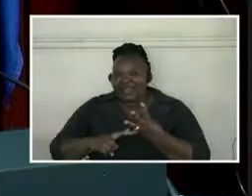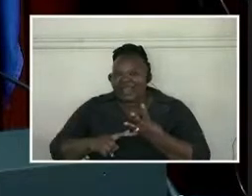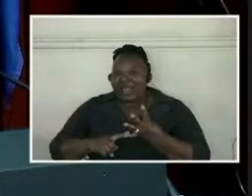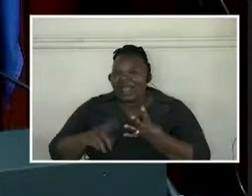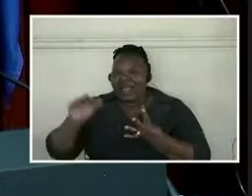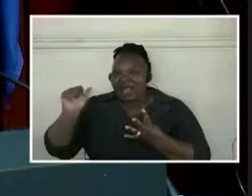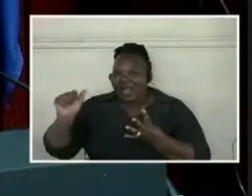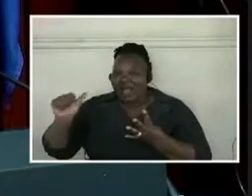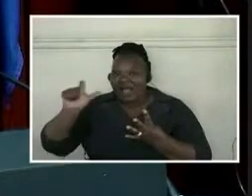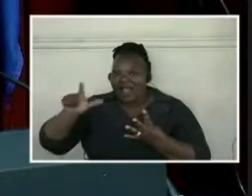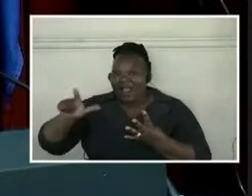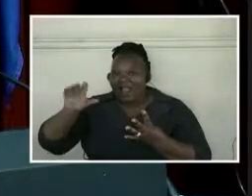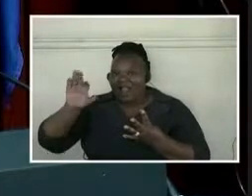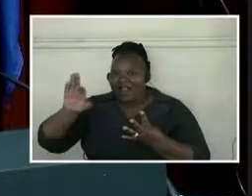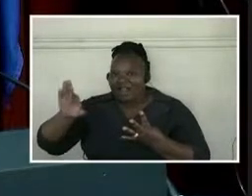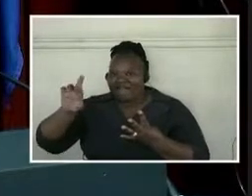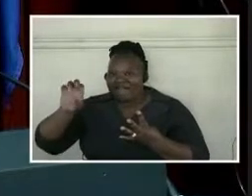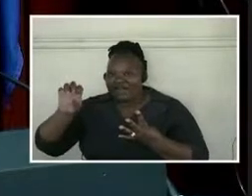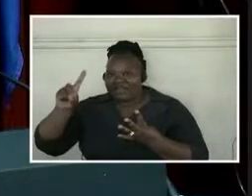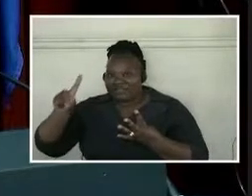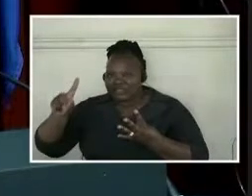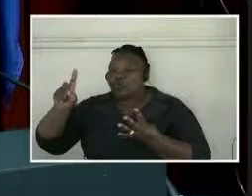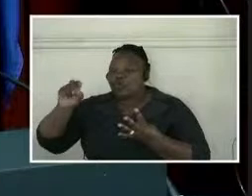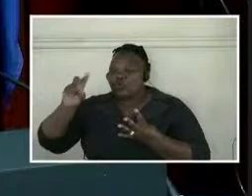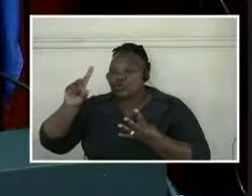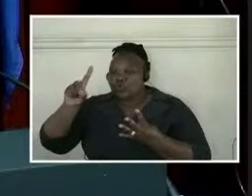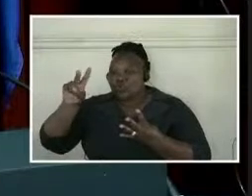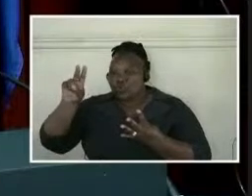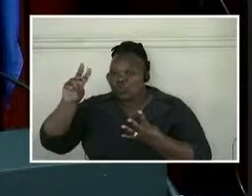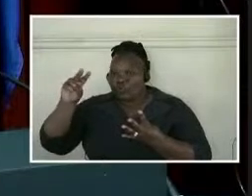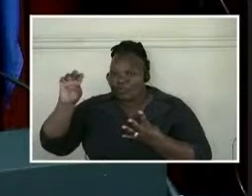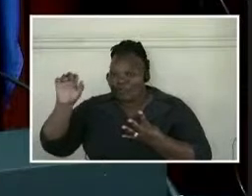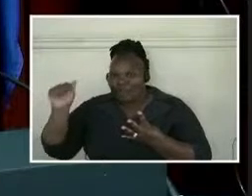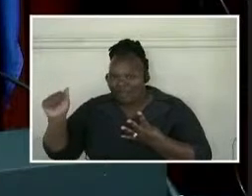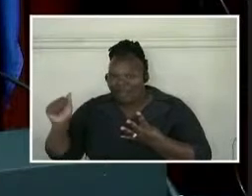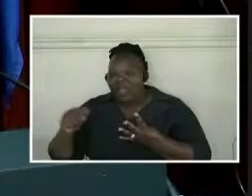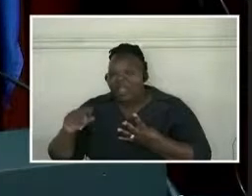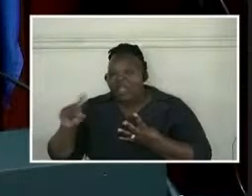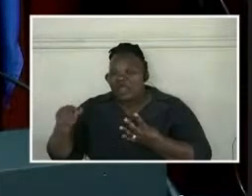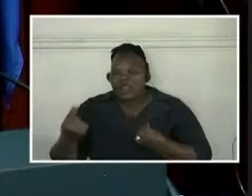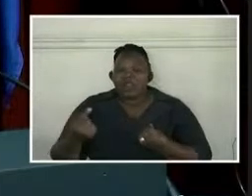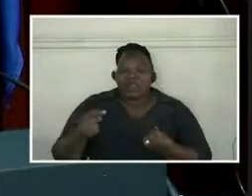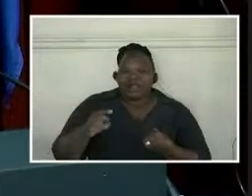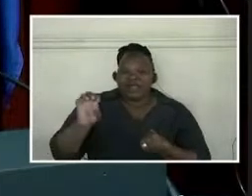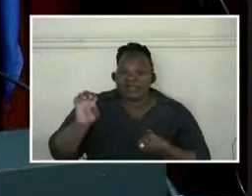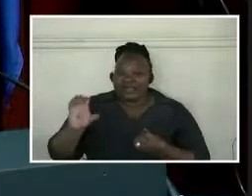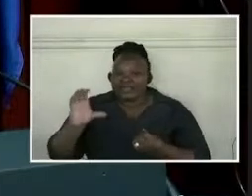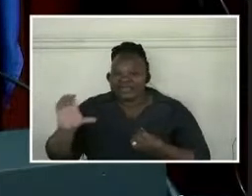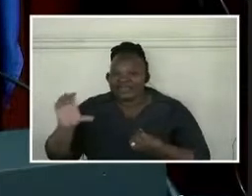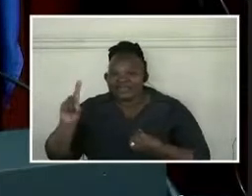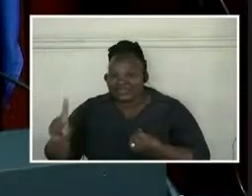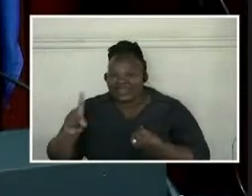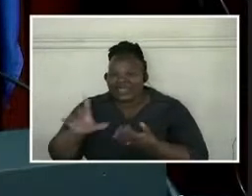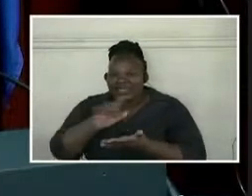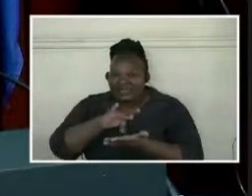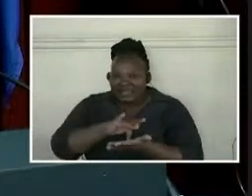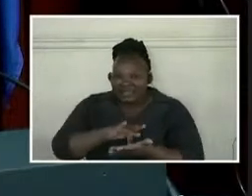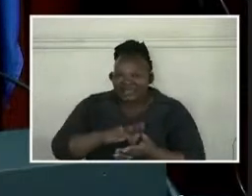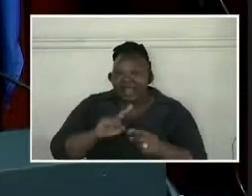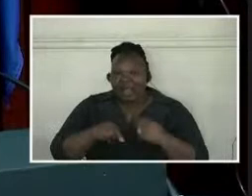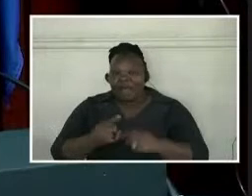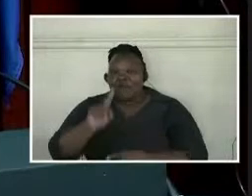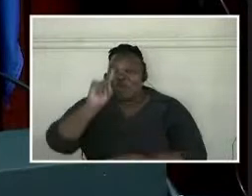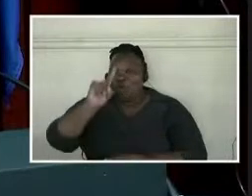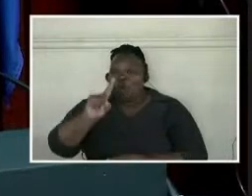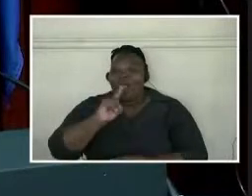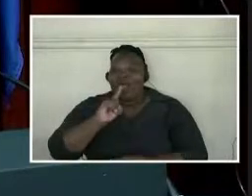install 22 children play gyms in identified ect centers with an allocation of one million